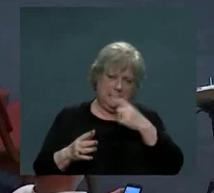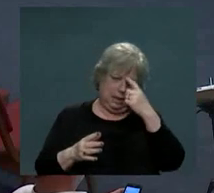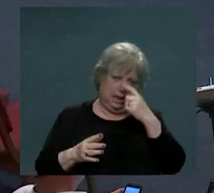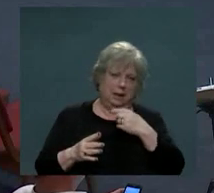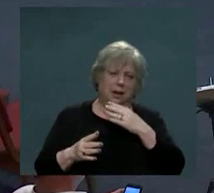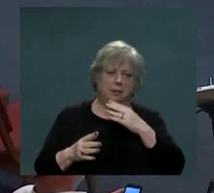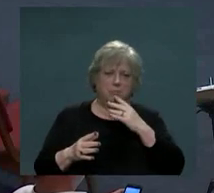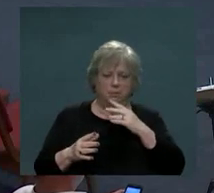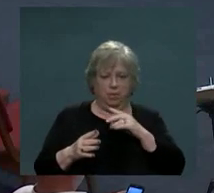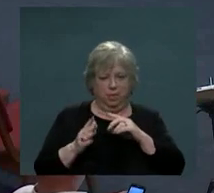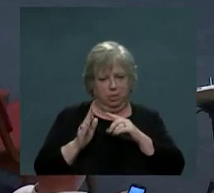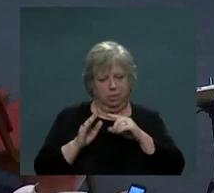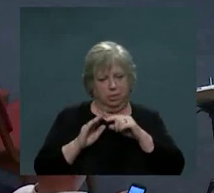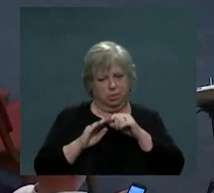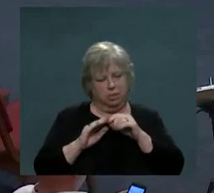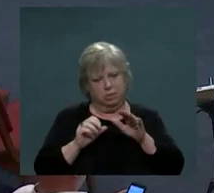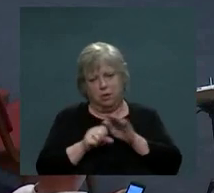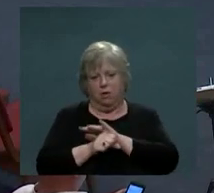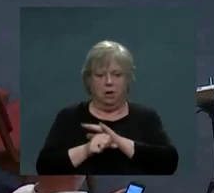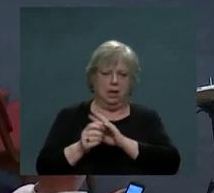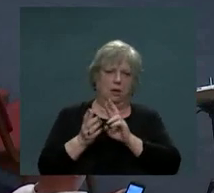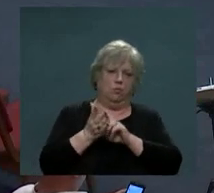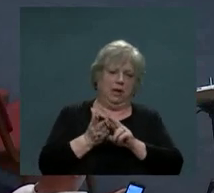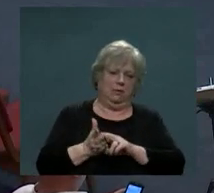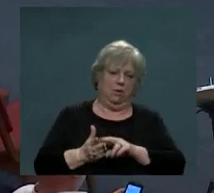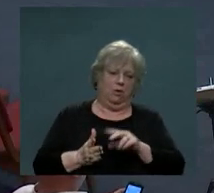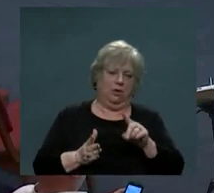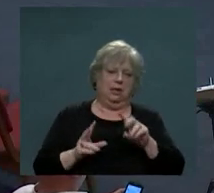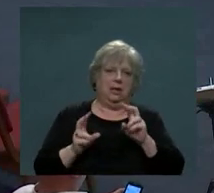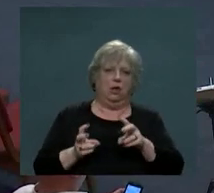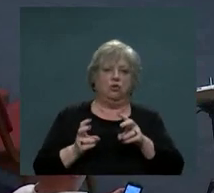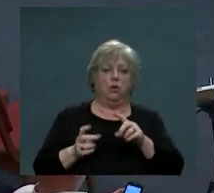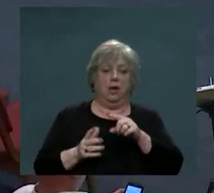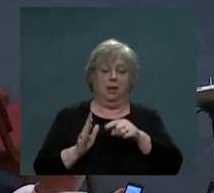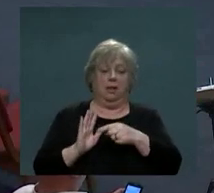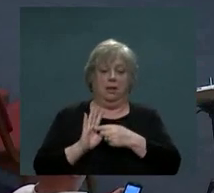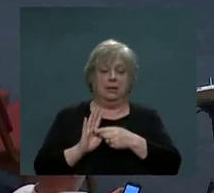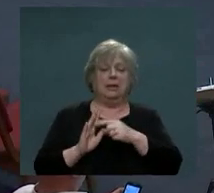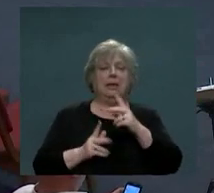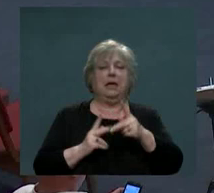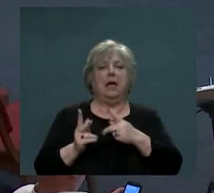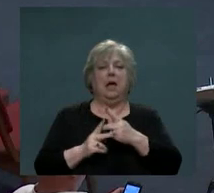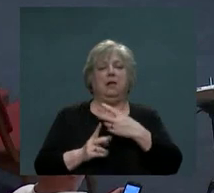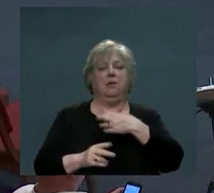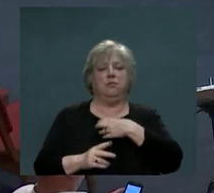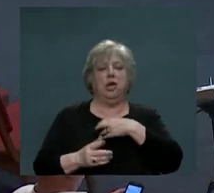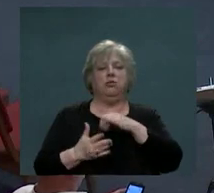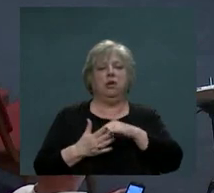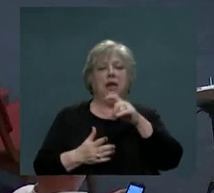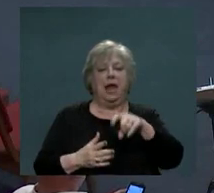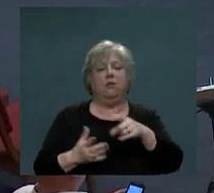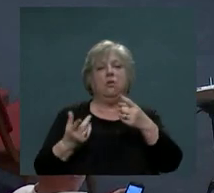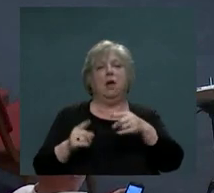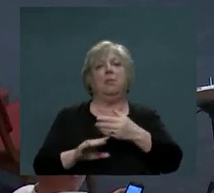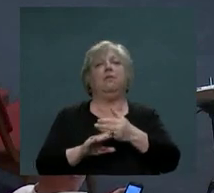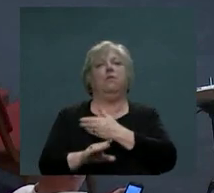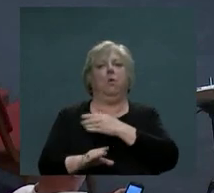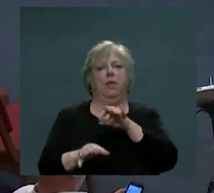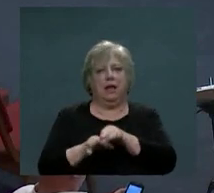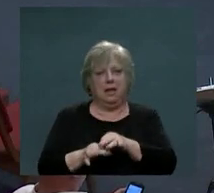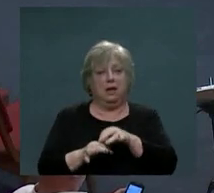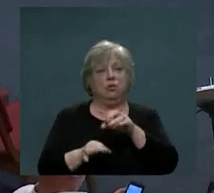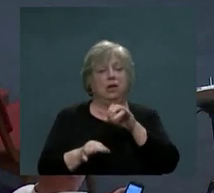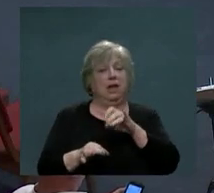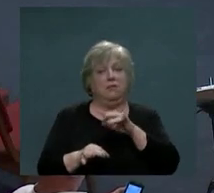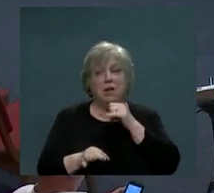I think I thoroughly researched this issue, and this is the type of objection that has to be made prior to the election or it's waived. Okay.